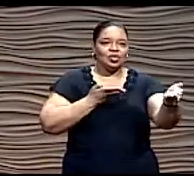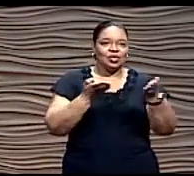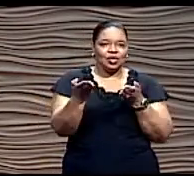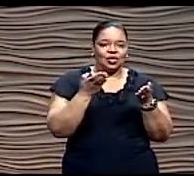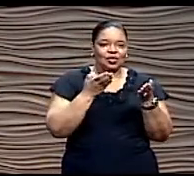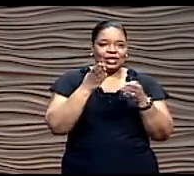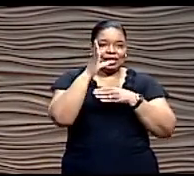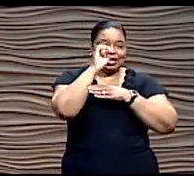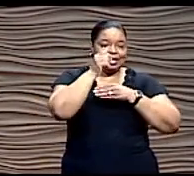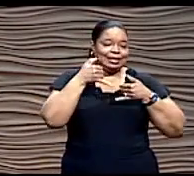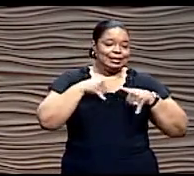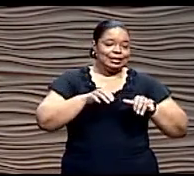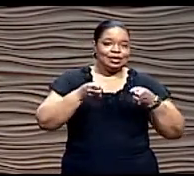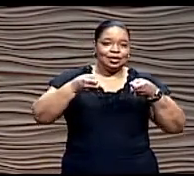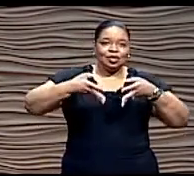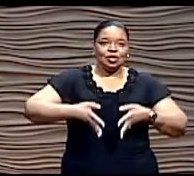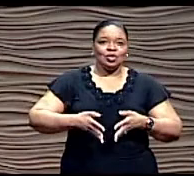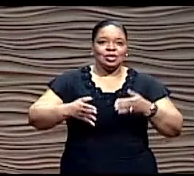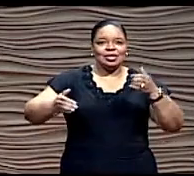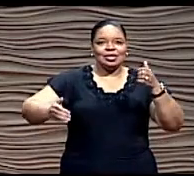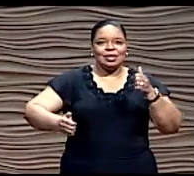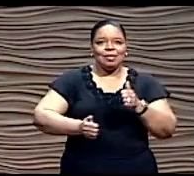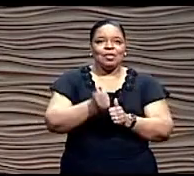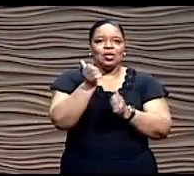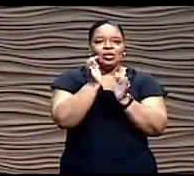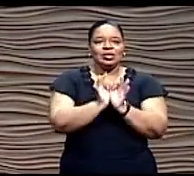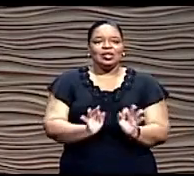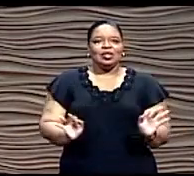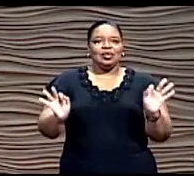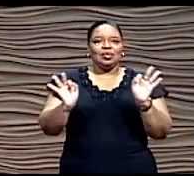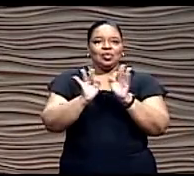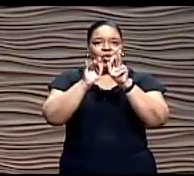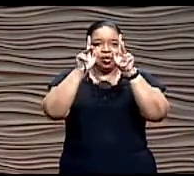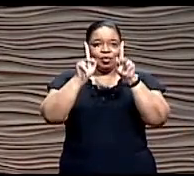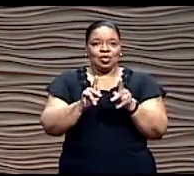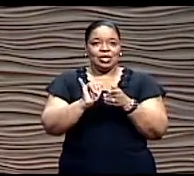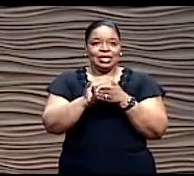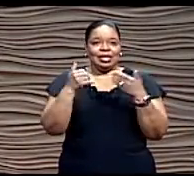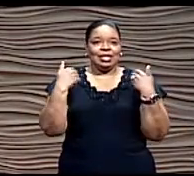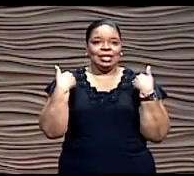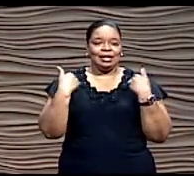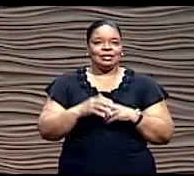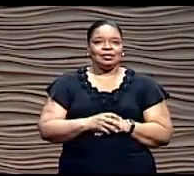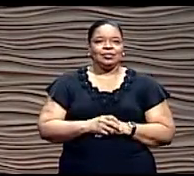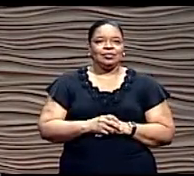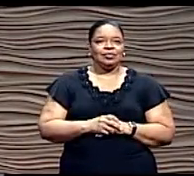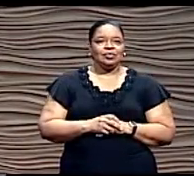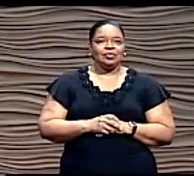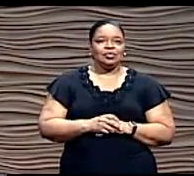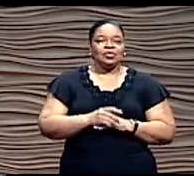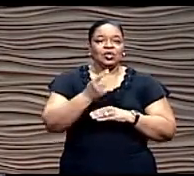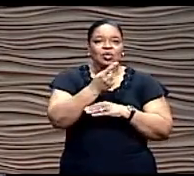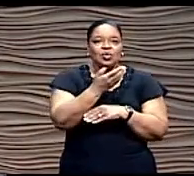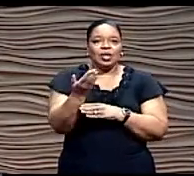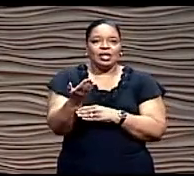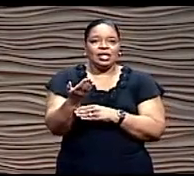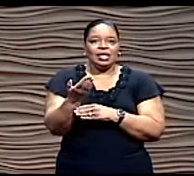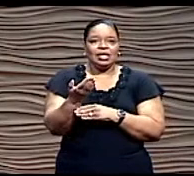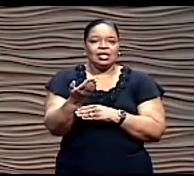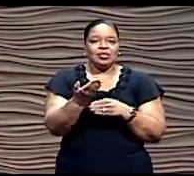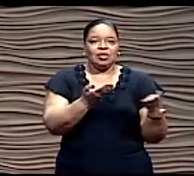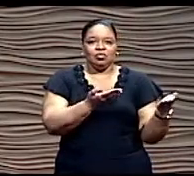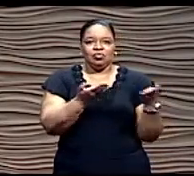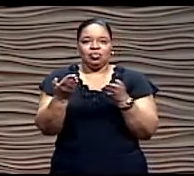loses the most cherished possession that he has. You see, it's one thing to be carted